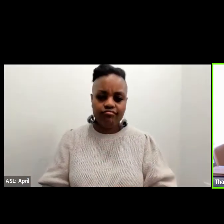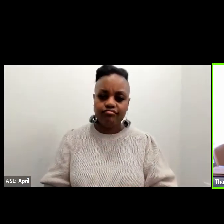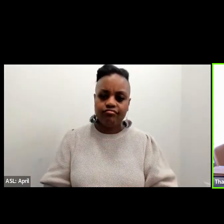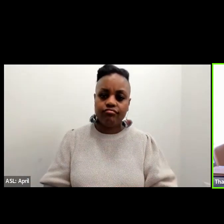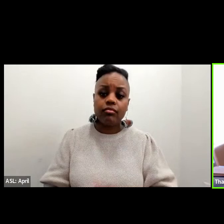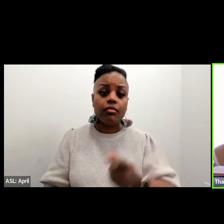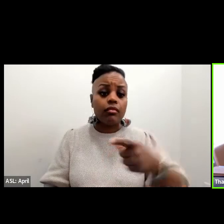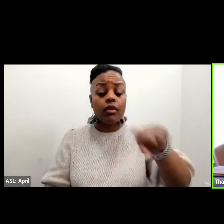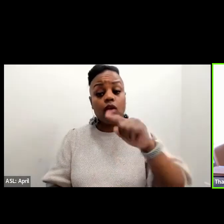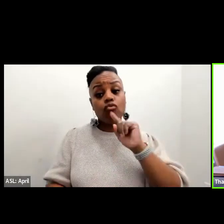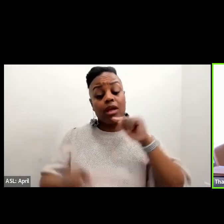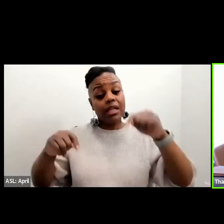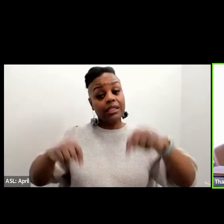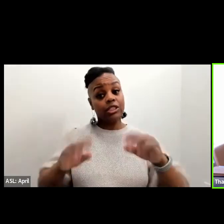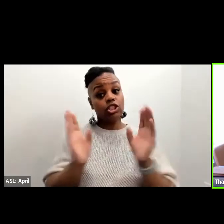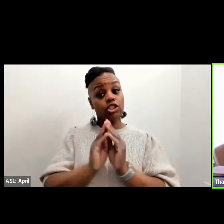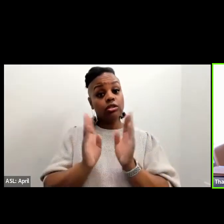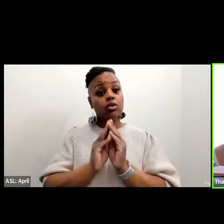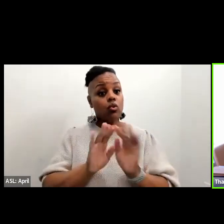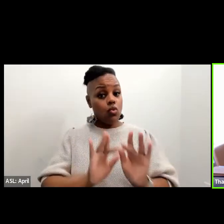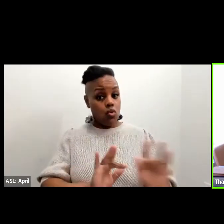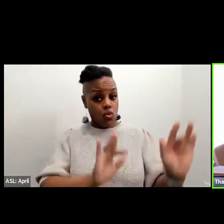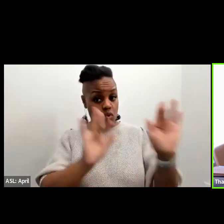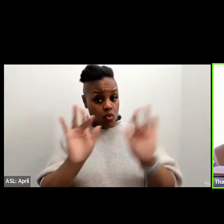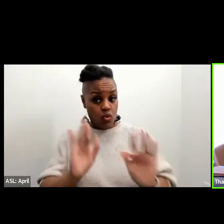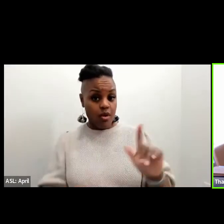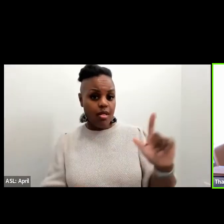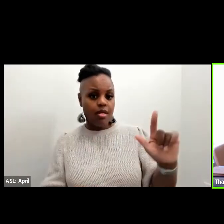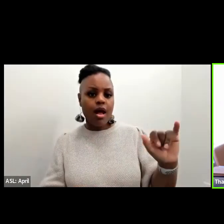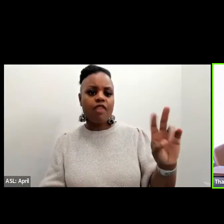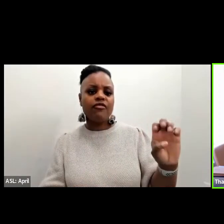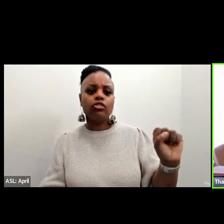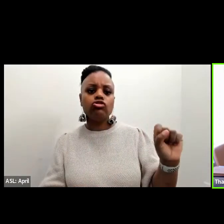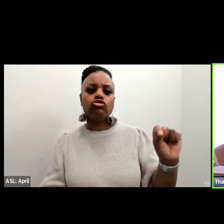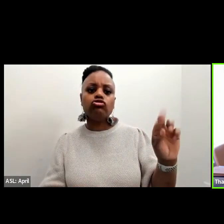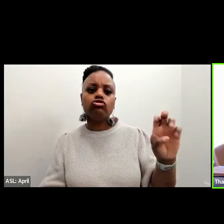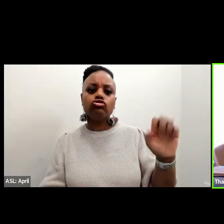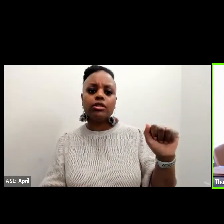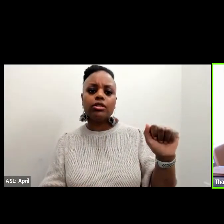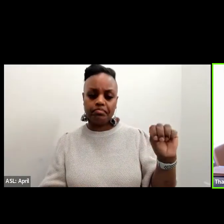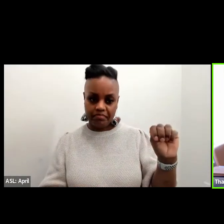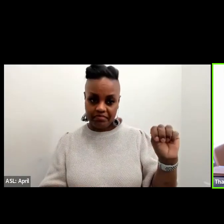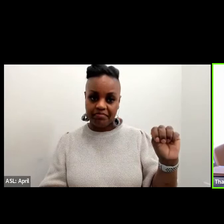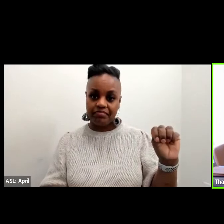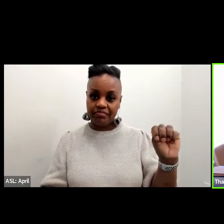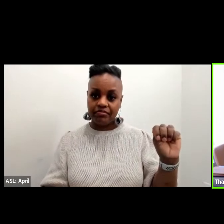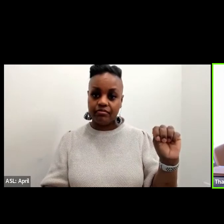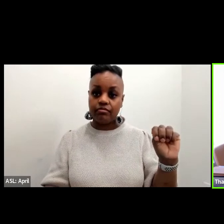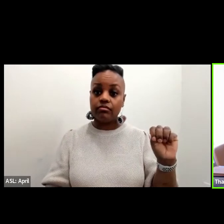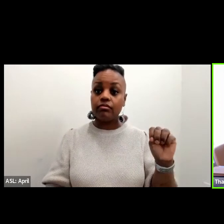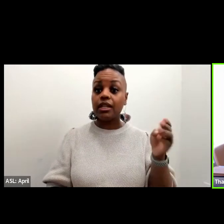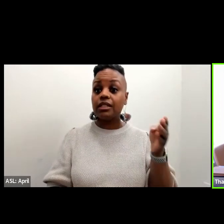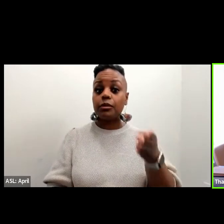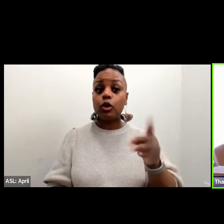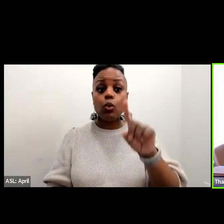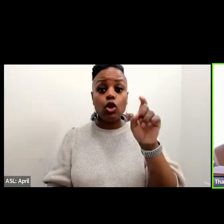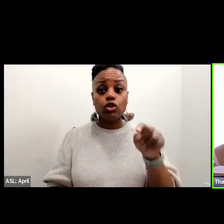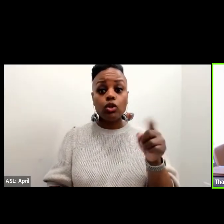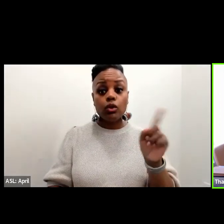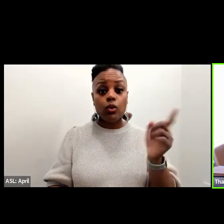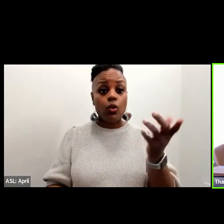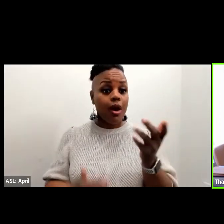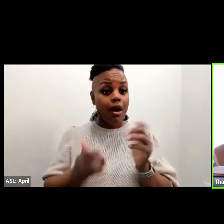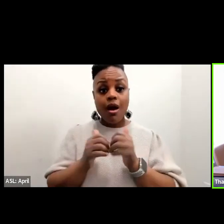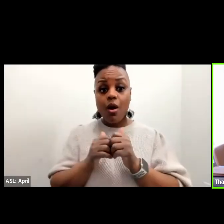a question for the panelists, please do so using the Q&A feature. And there will be a recording of the event posted after the